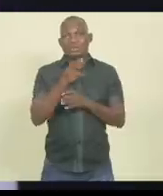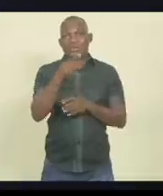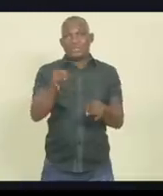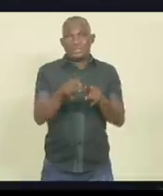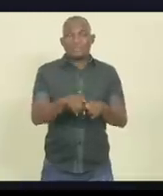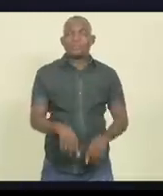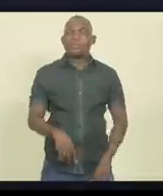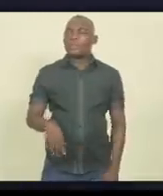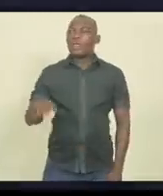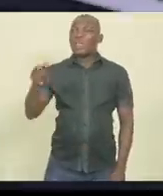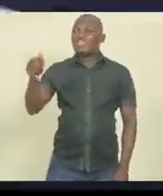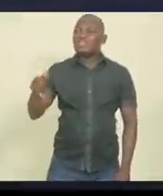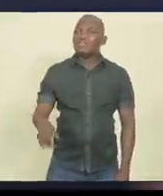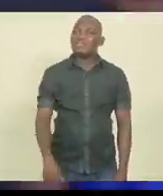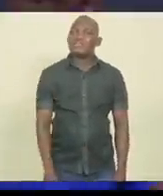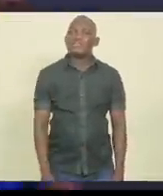Yes.